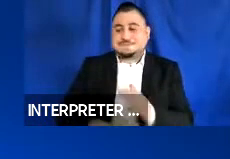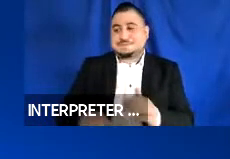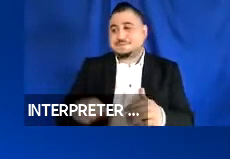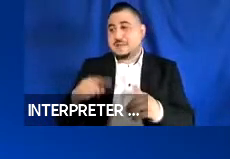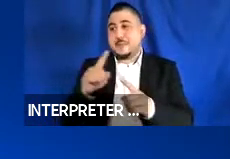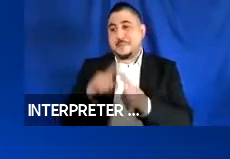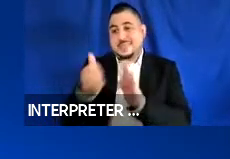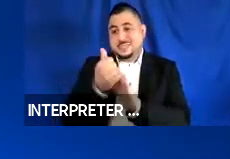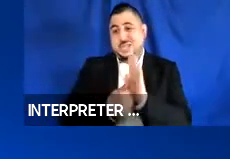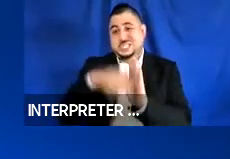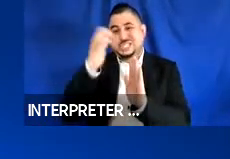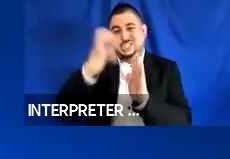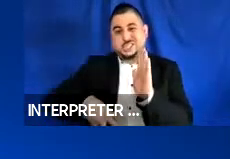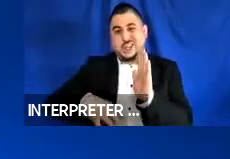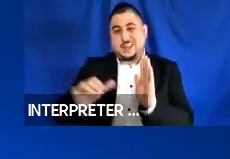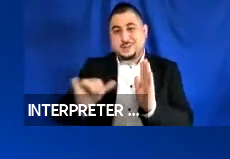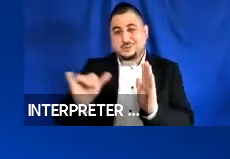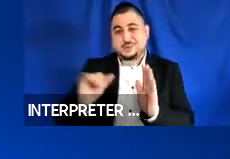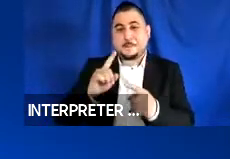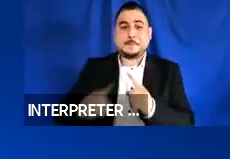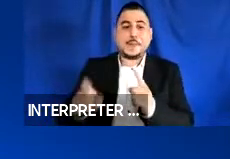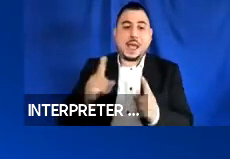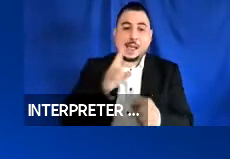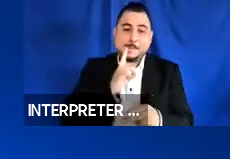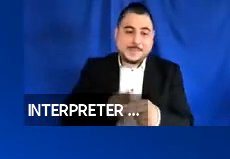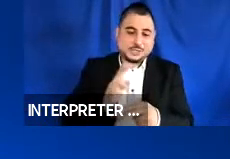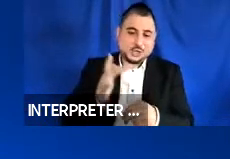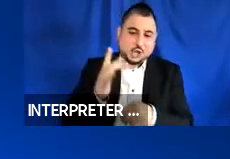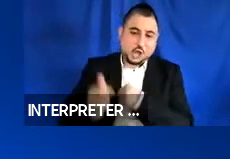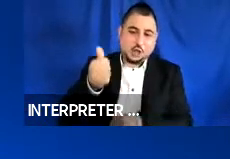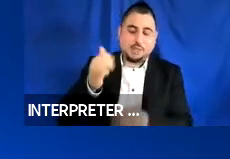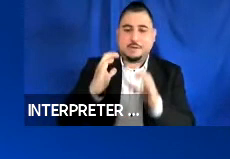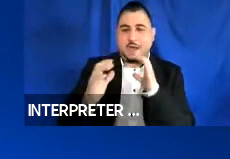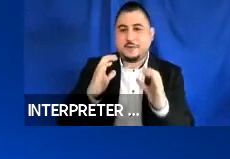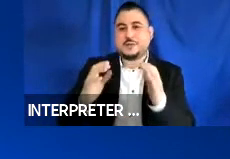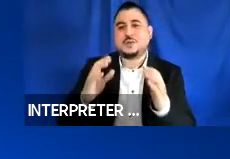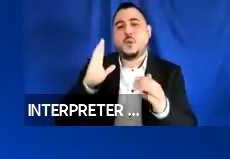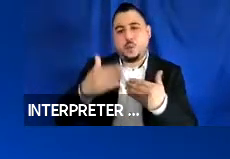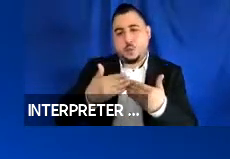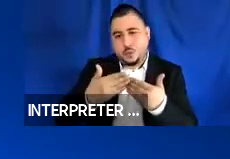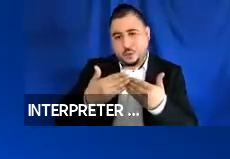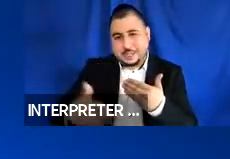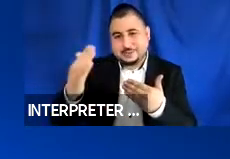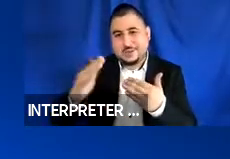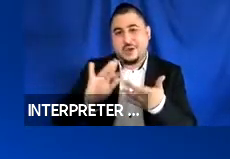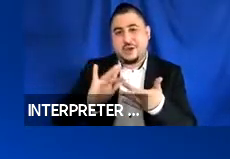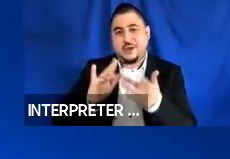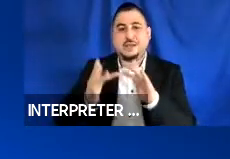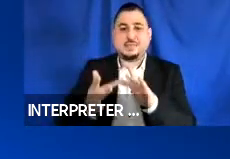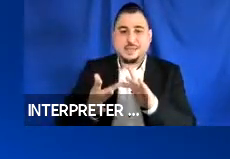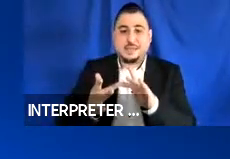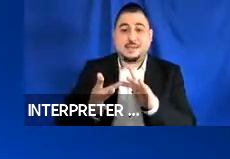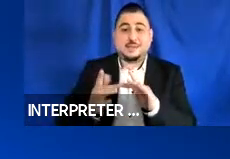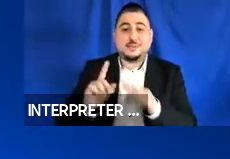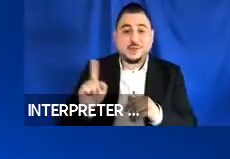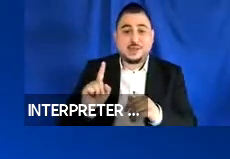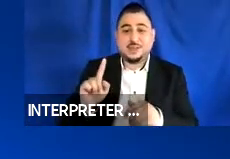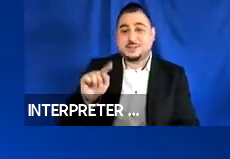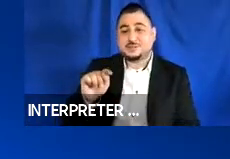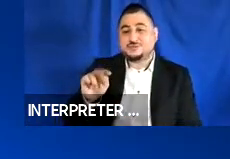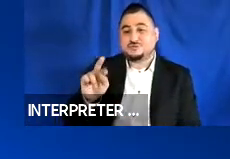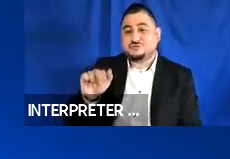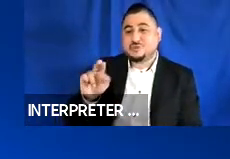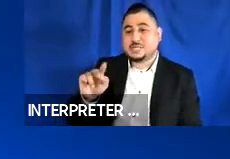mentioned earlier, the conversation does continue online at